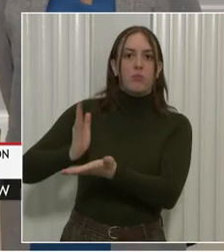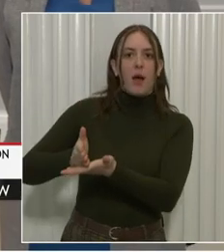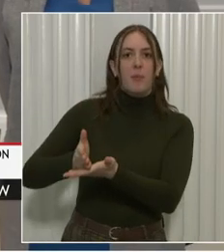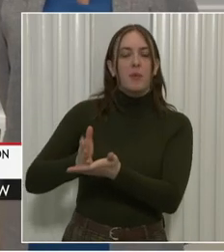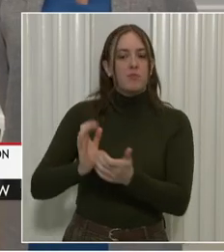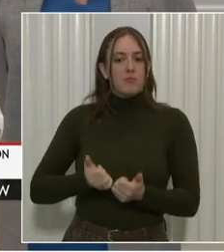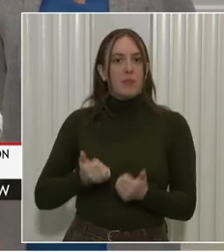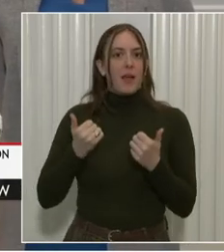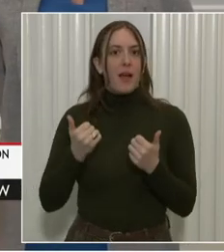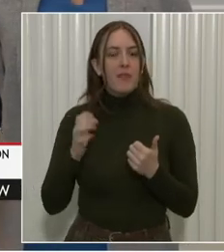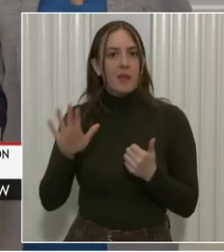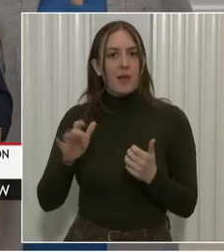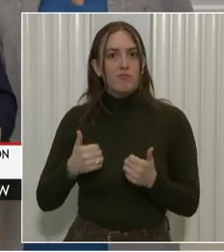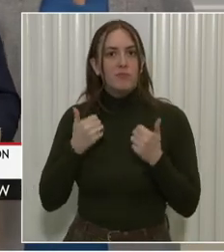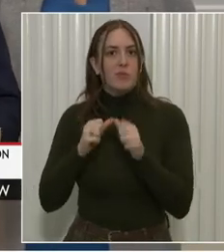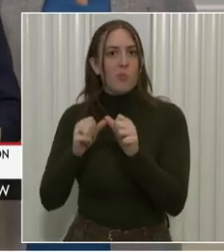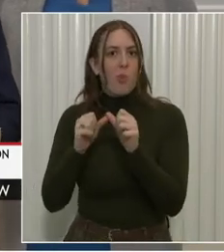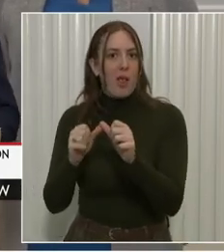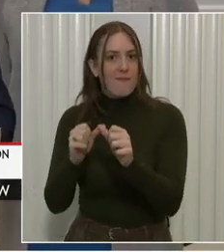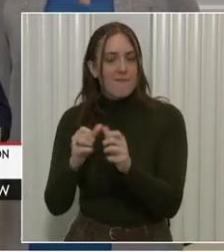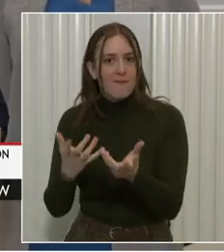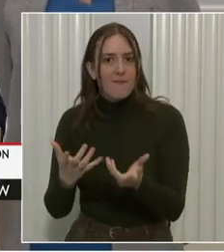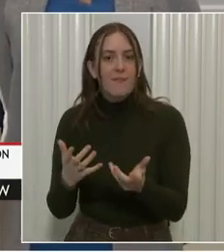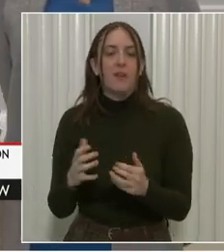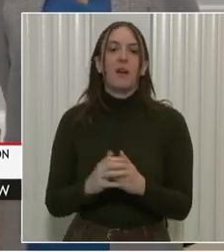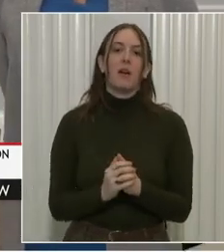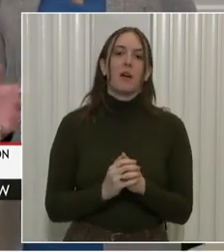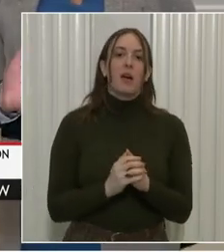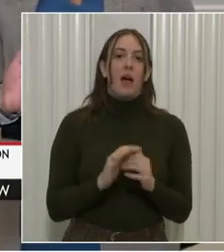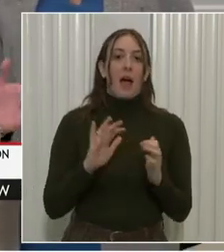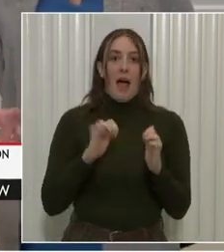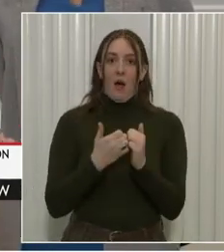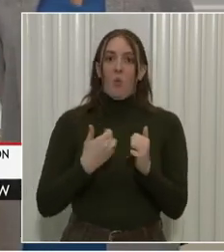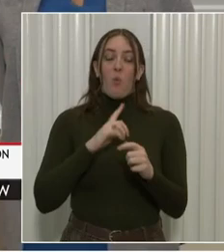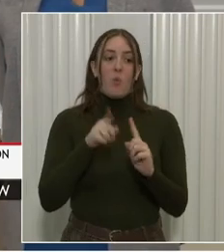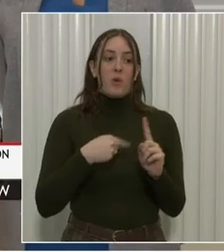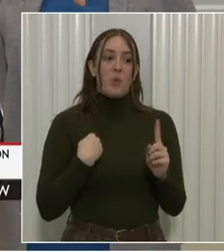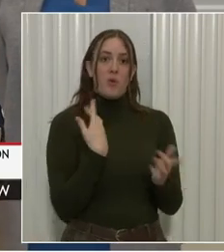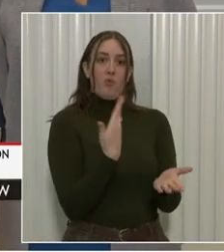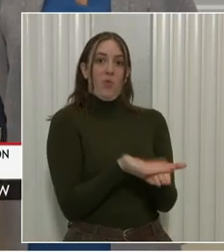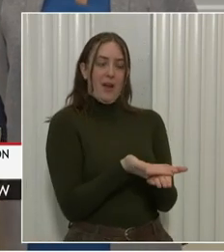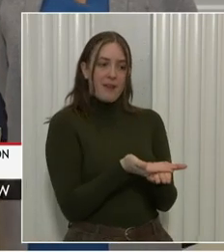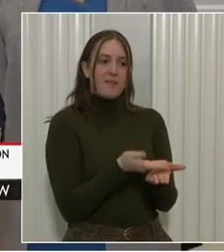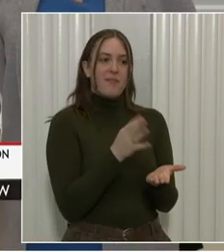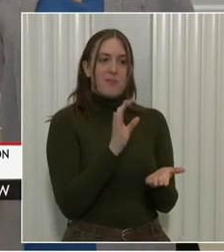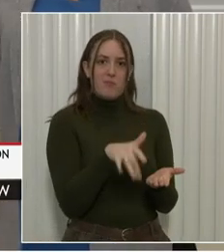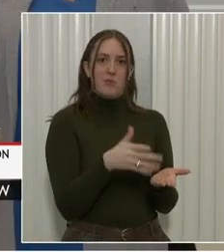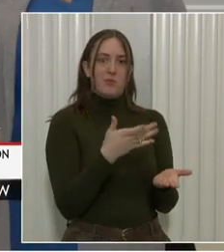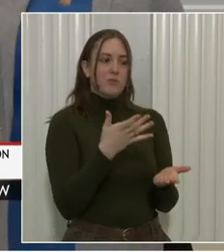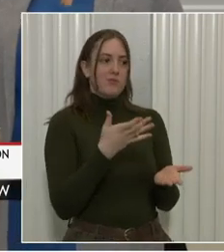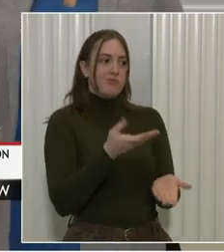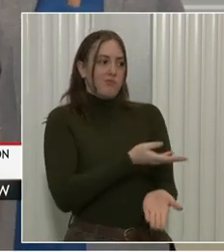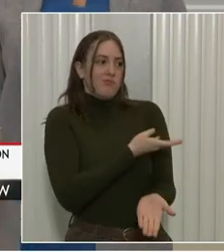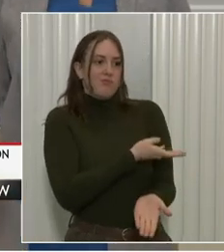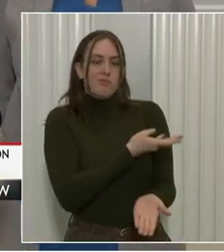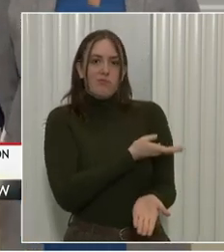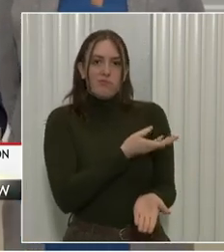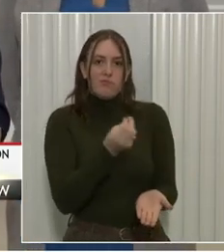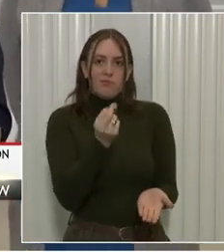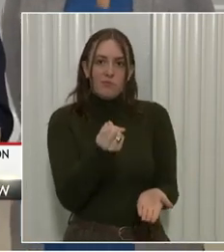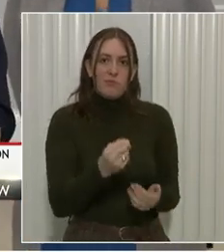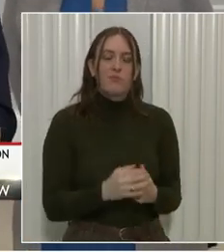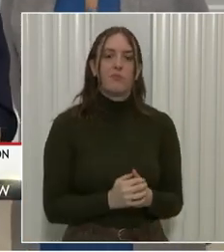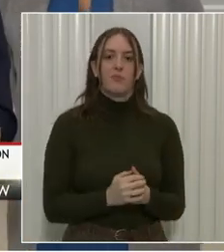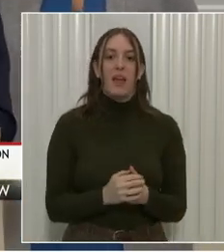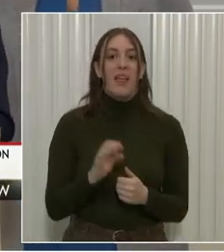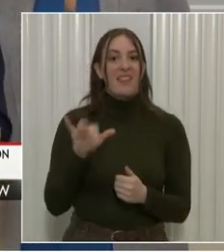to the patient's side rather than waiting to start these things after arrival to a trauma center with some of our trauma doctors. Reducing death from hemorrhage is